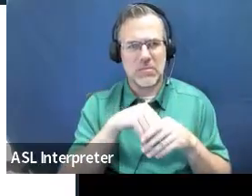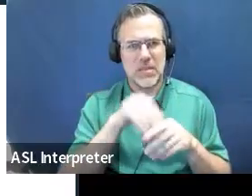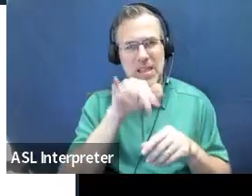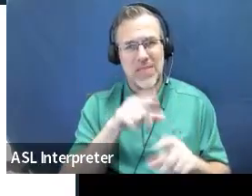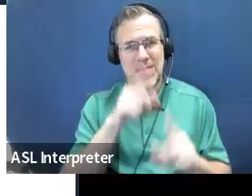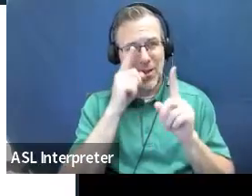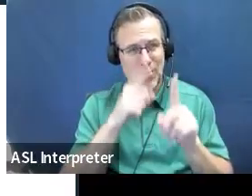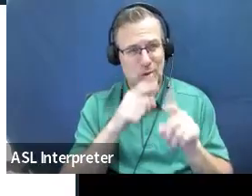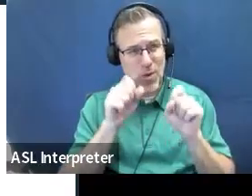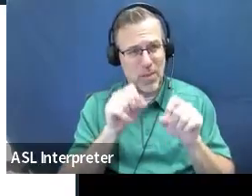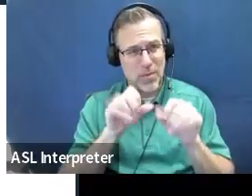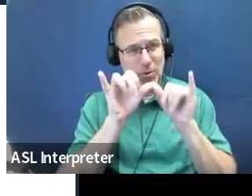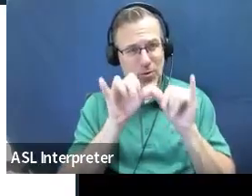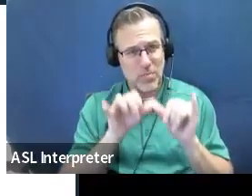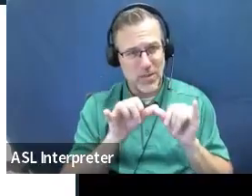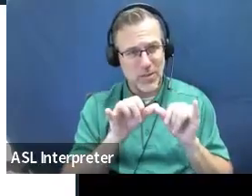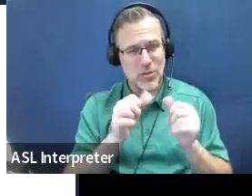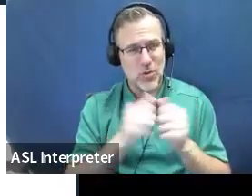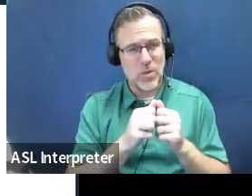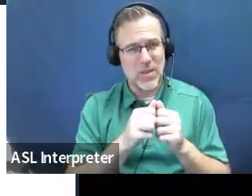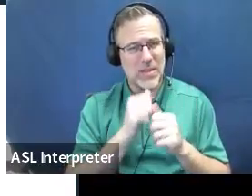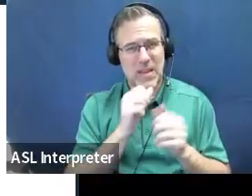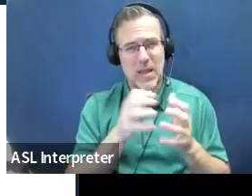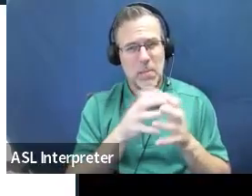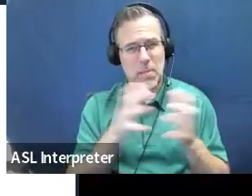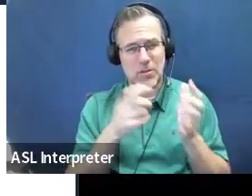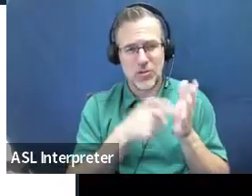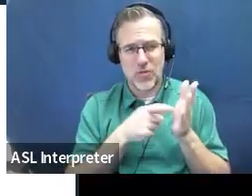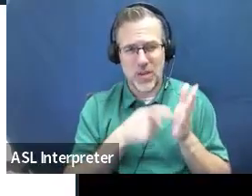really measurable with so little criteria?